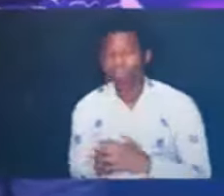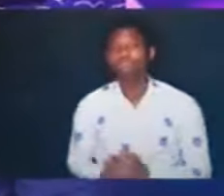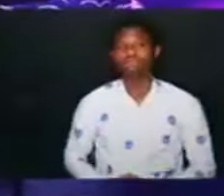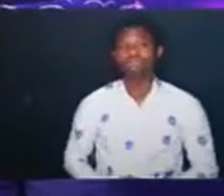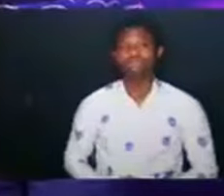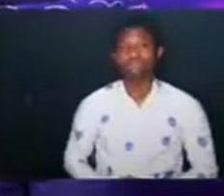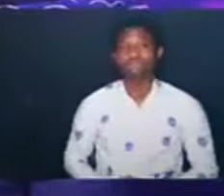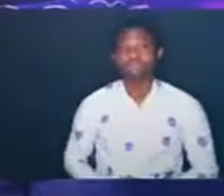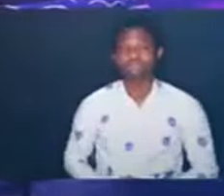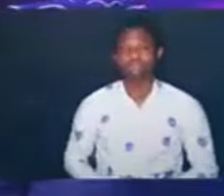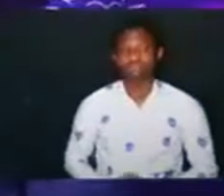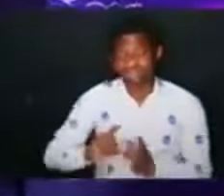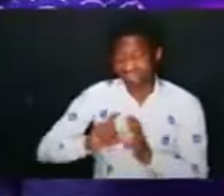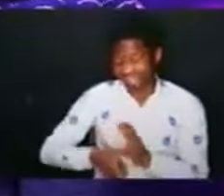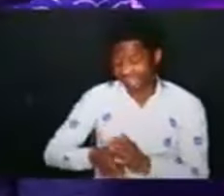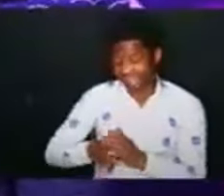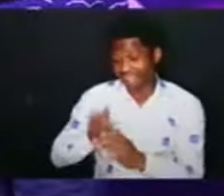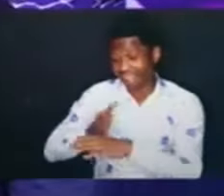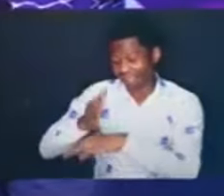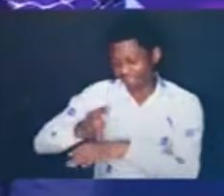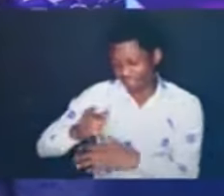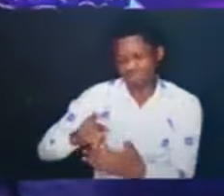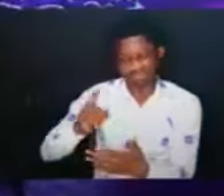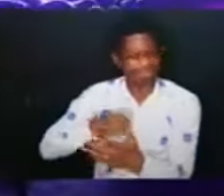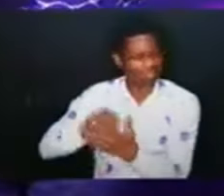in a subsequent